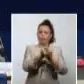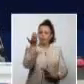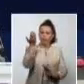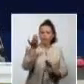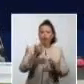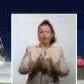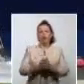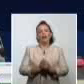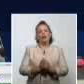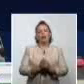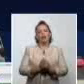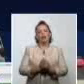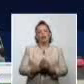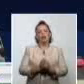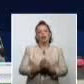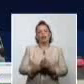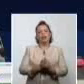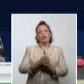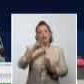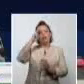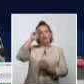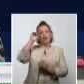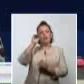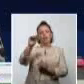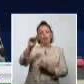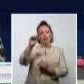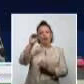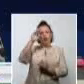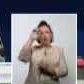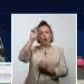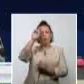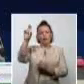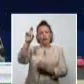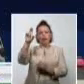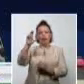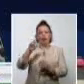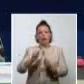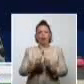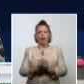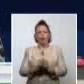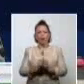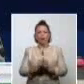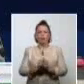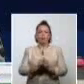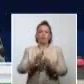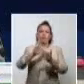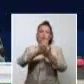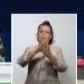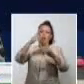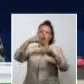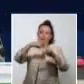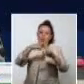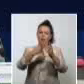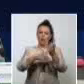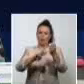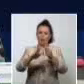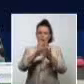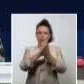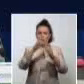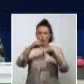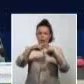liver encephalopathy and renal insufficiency, two complications of poor